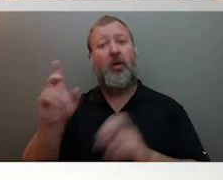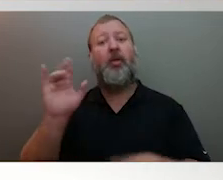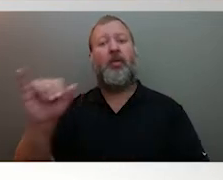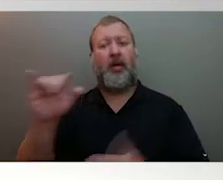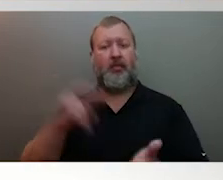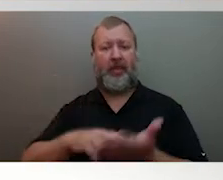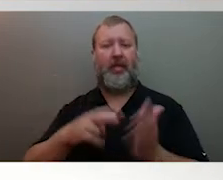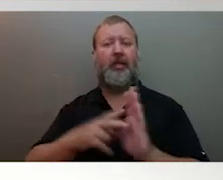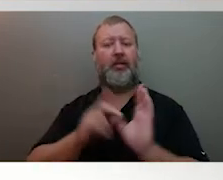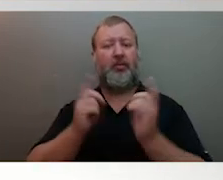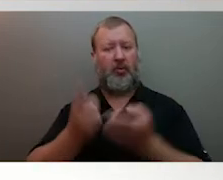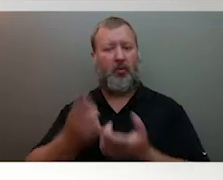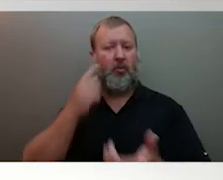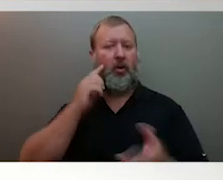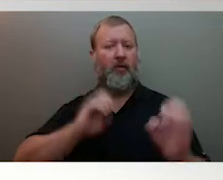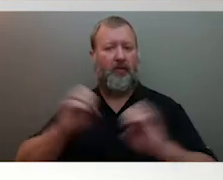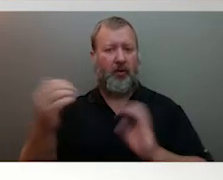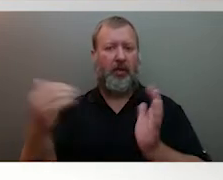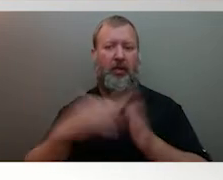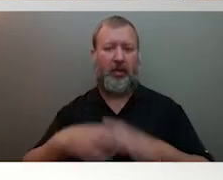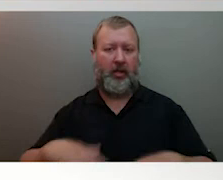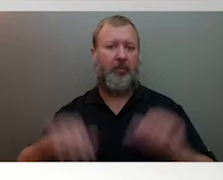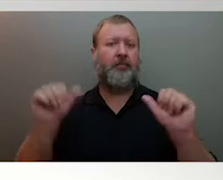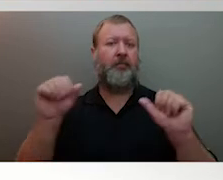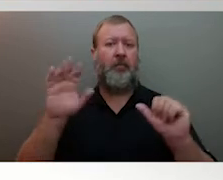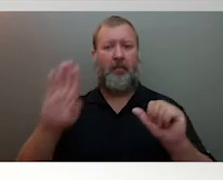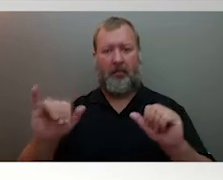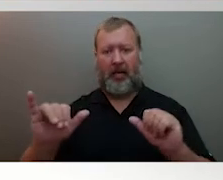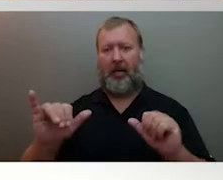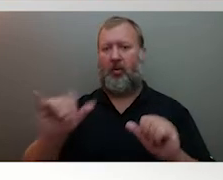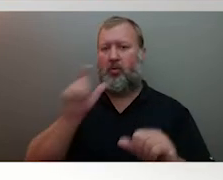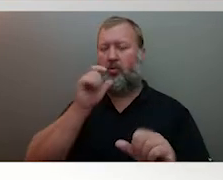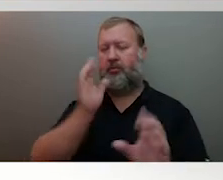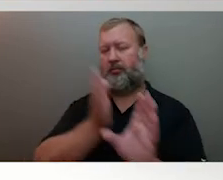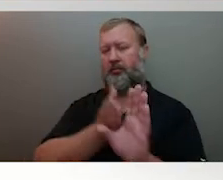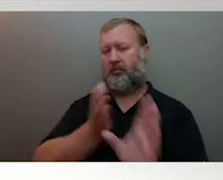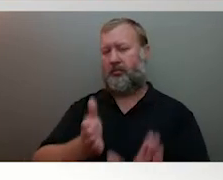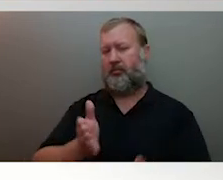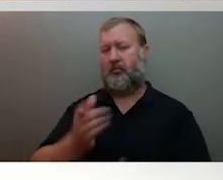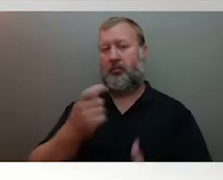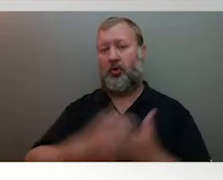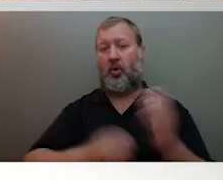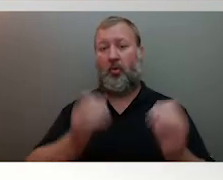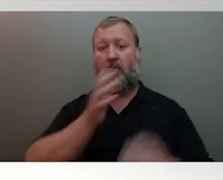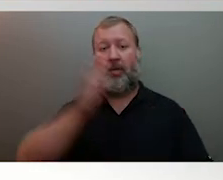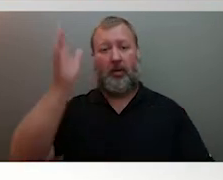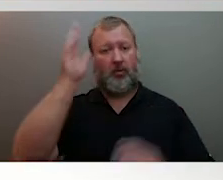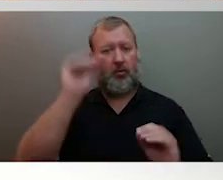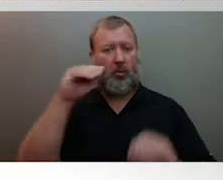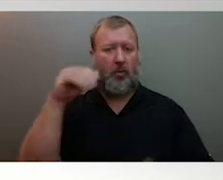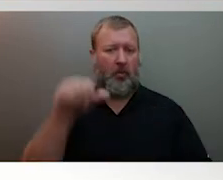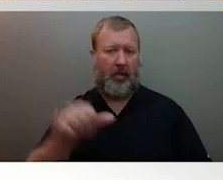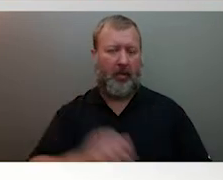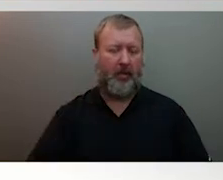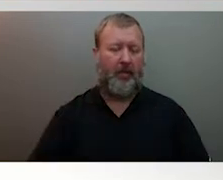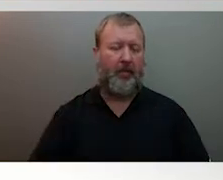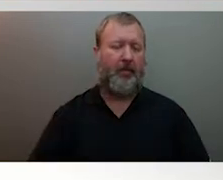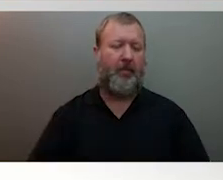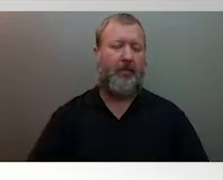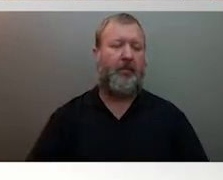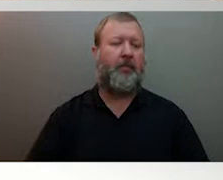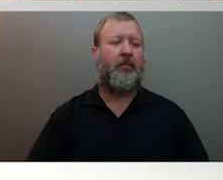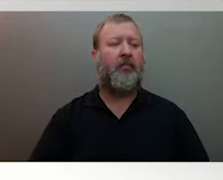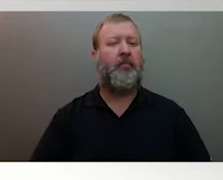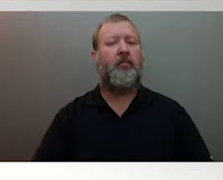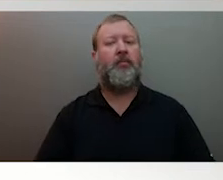may require that an evaluation be conducted by a psychiatrist. This would be at no cost to you. A report by a